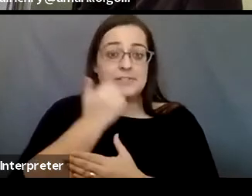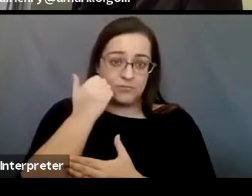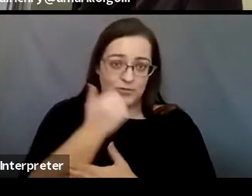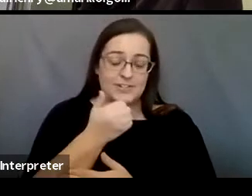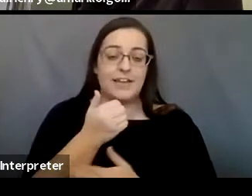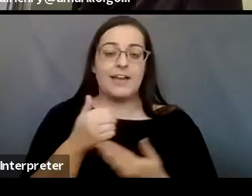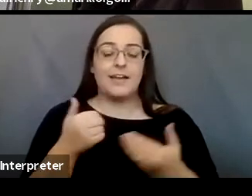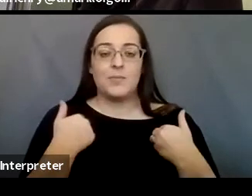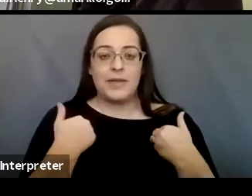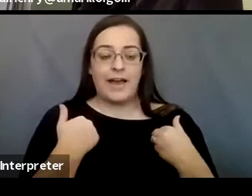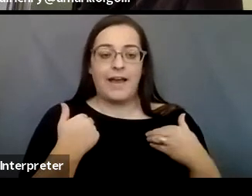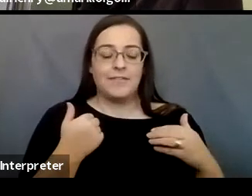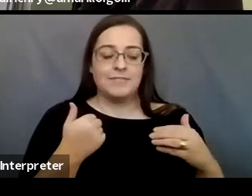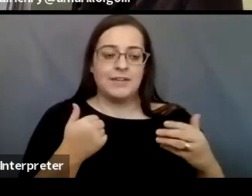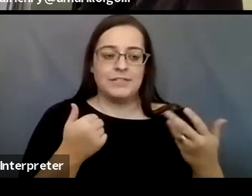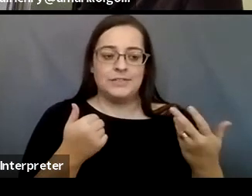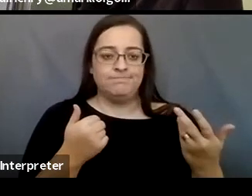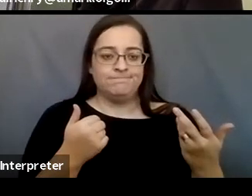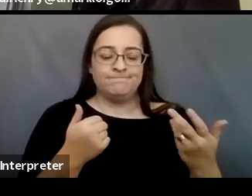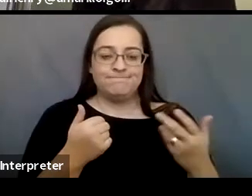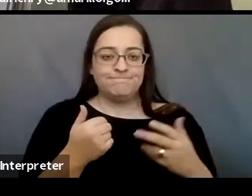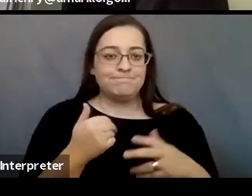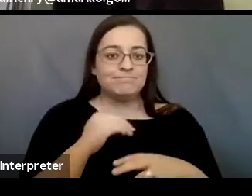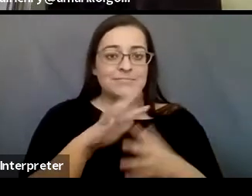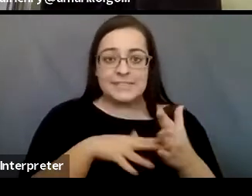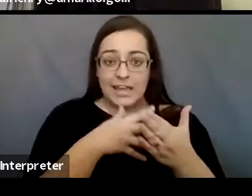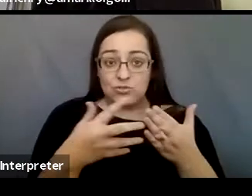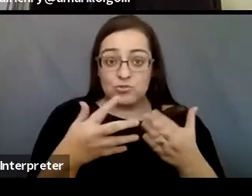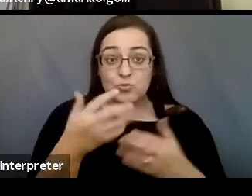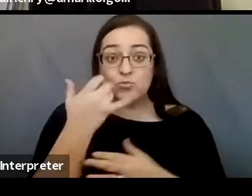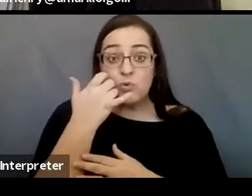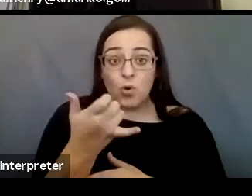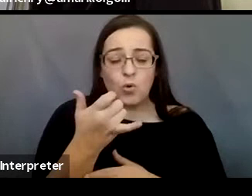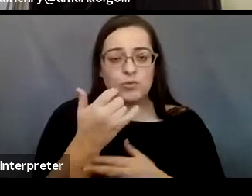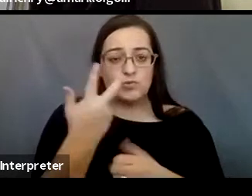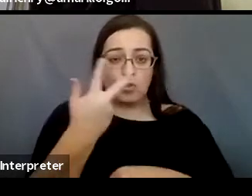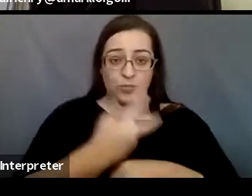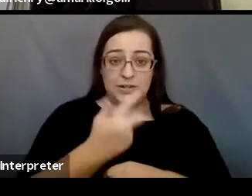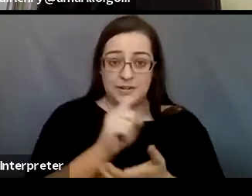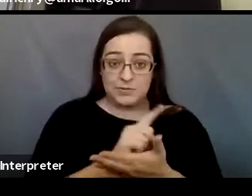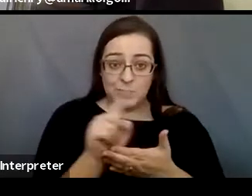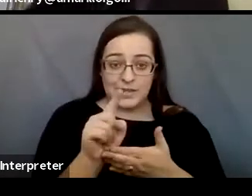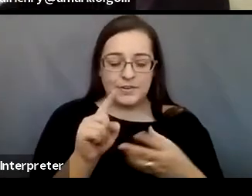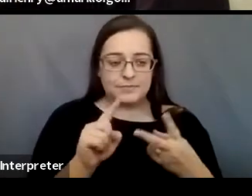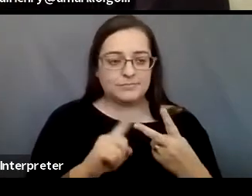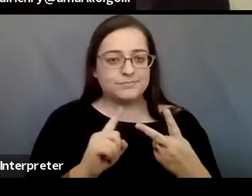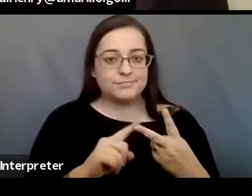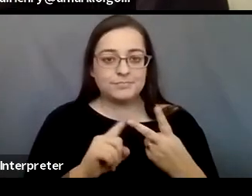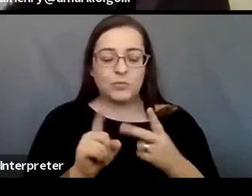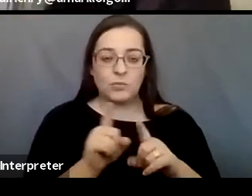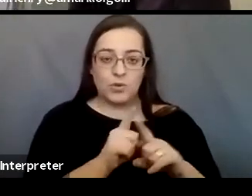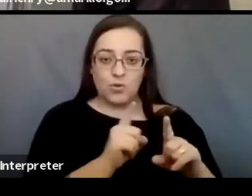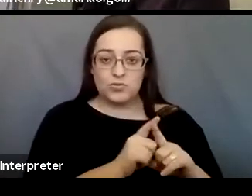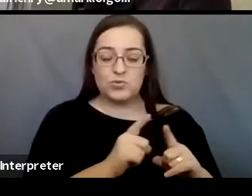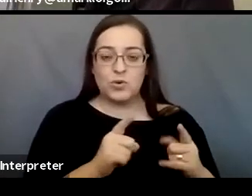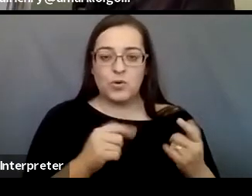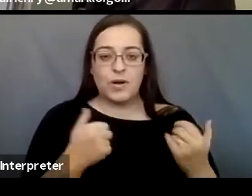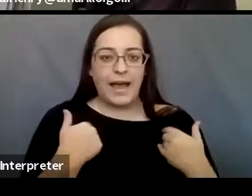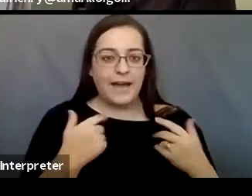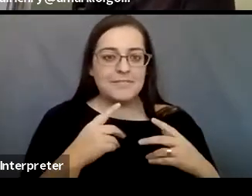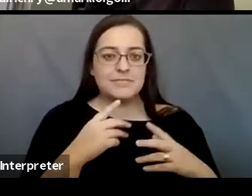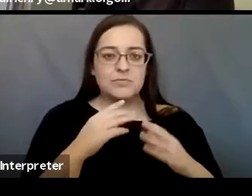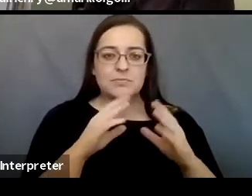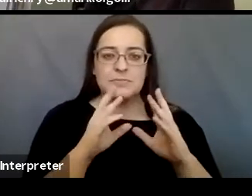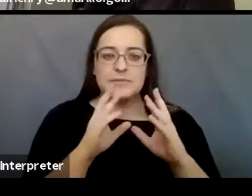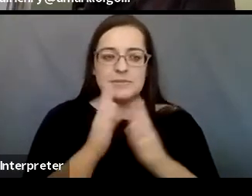structured standing calls to coordinate 3 days a week, and we're also having organic meetings as